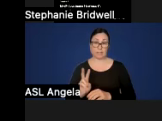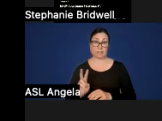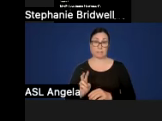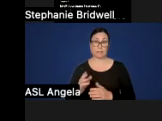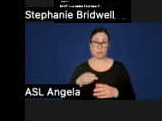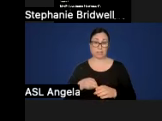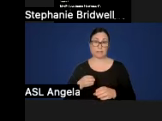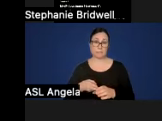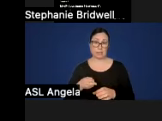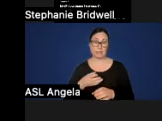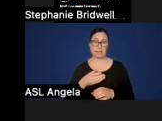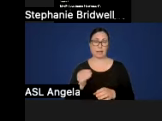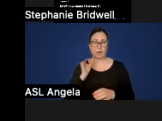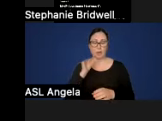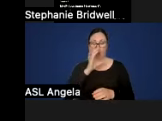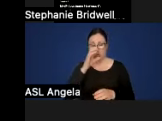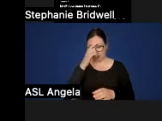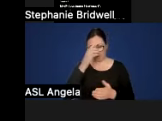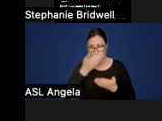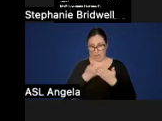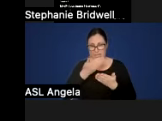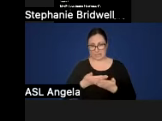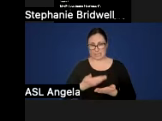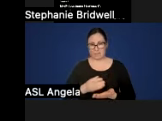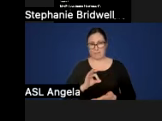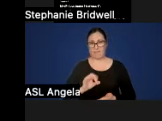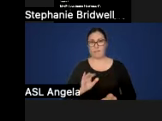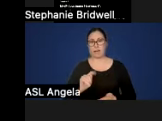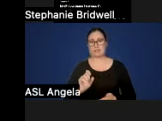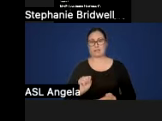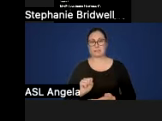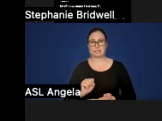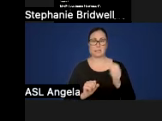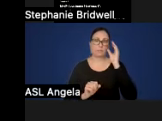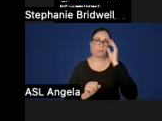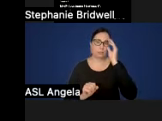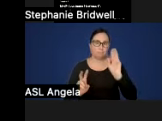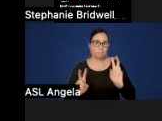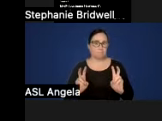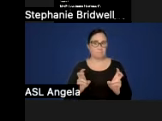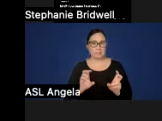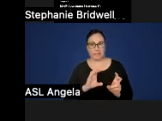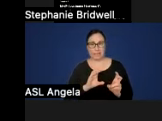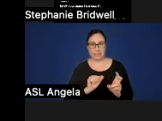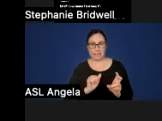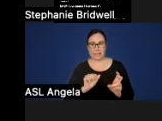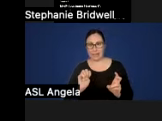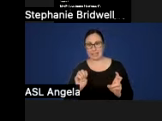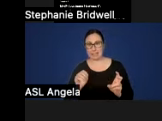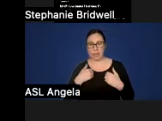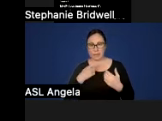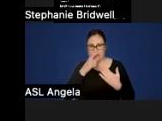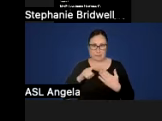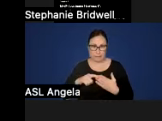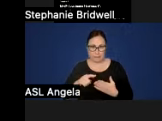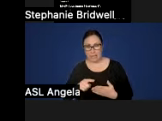we're looking for facts, right? And we're moving the case, like even it's here in air quotes, it's the case, and we've got the investigation, and there's a trial,